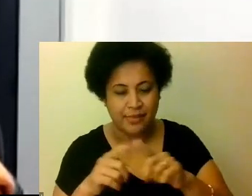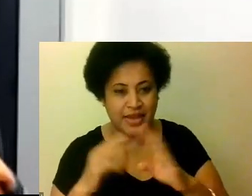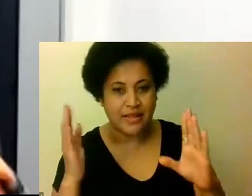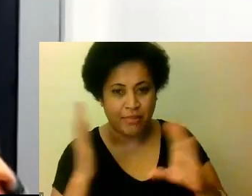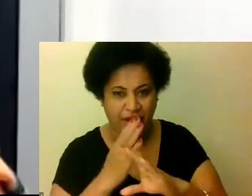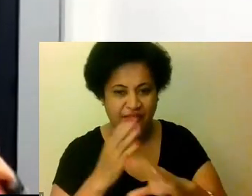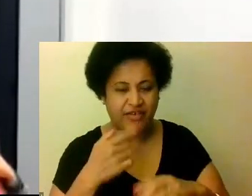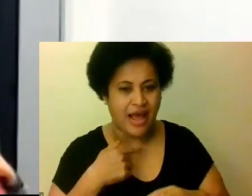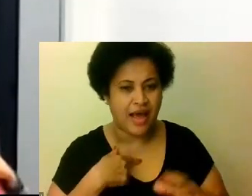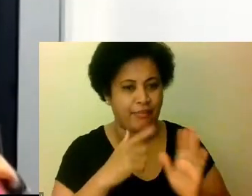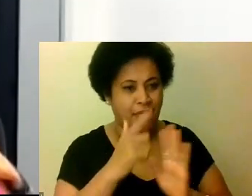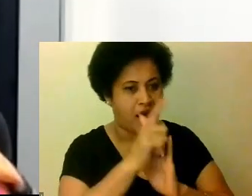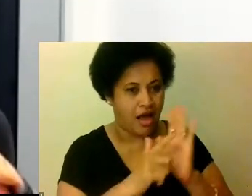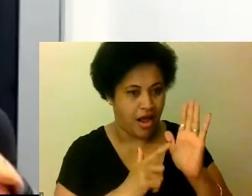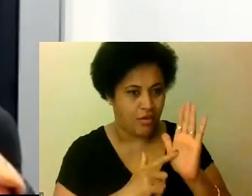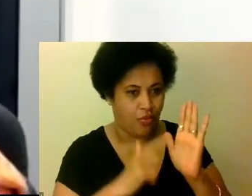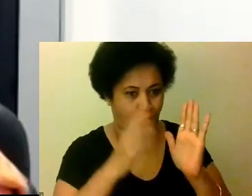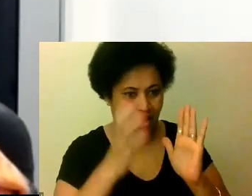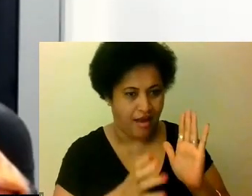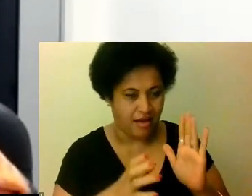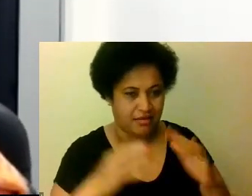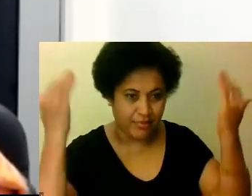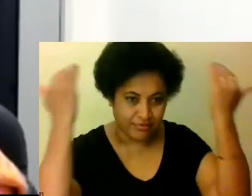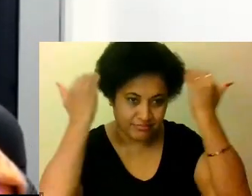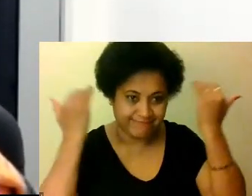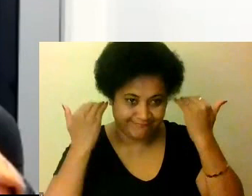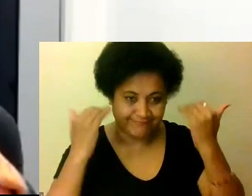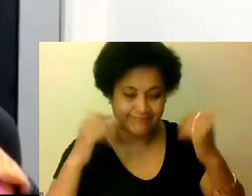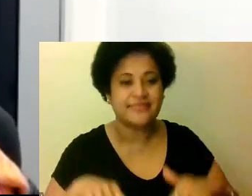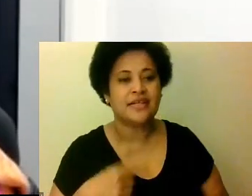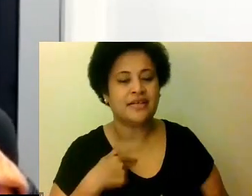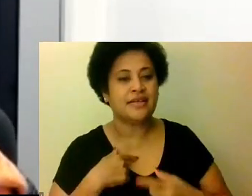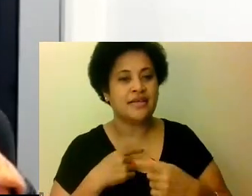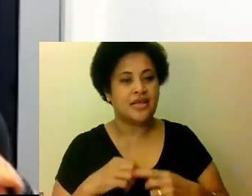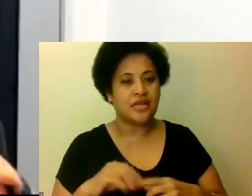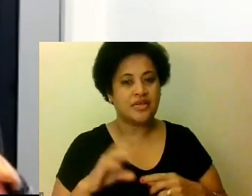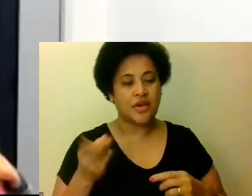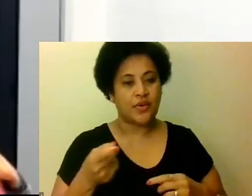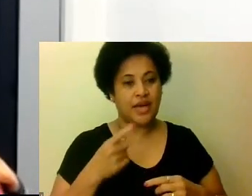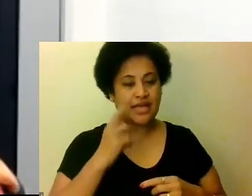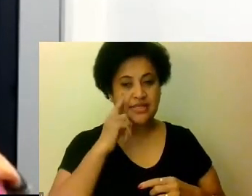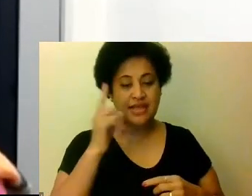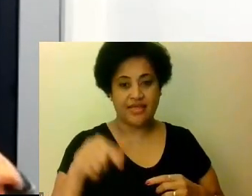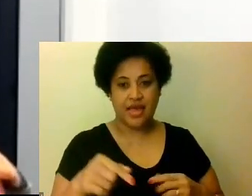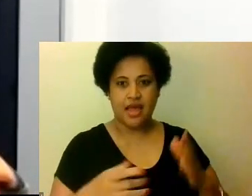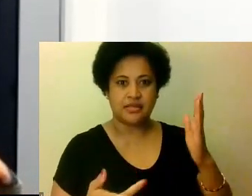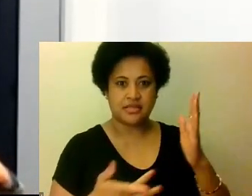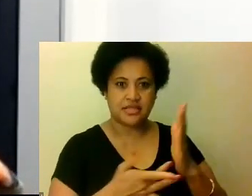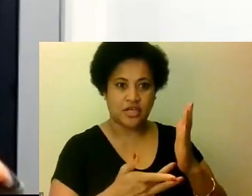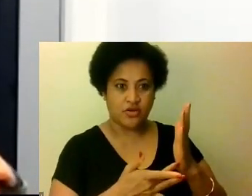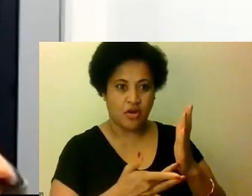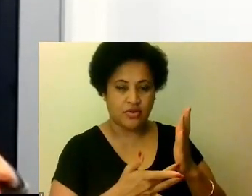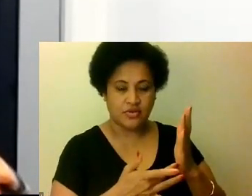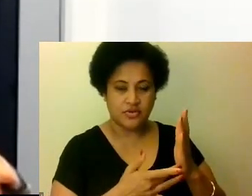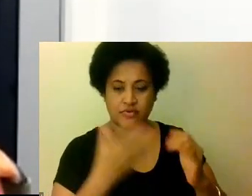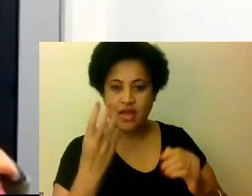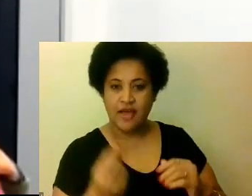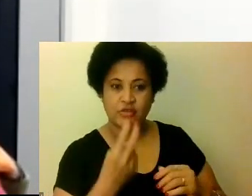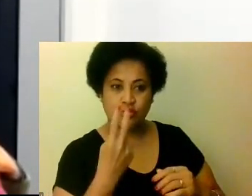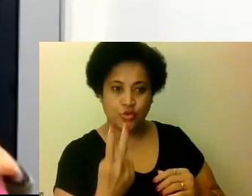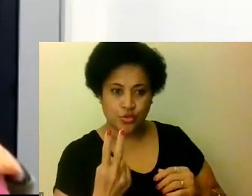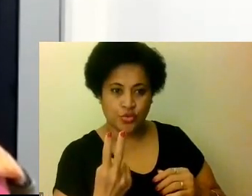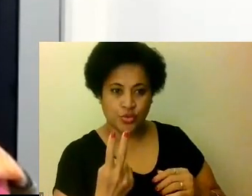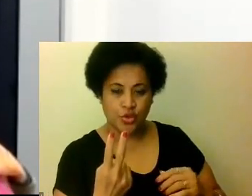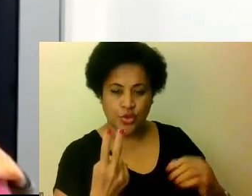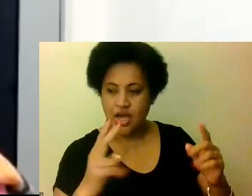lawyer, I could see that technologies can somehow produce two completely different outcomes for people. We